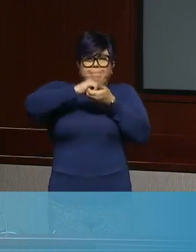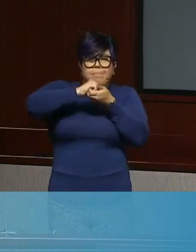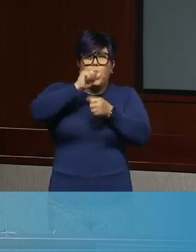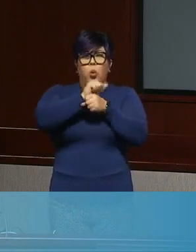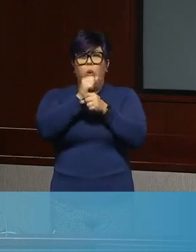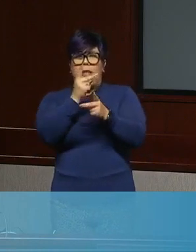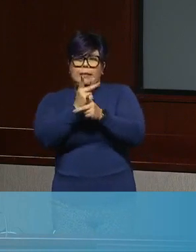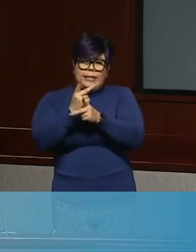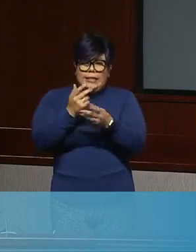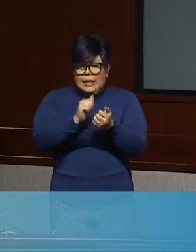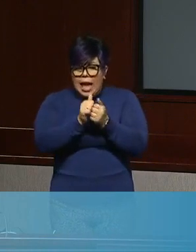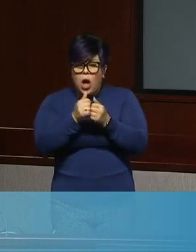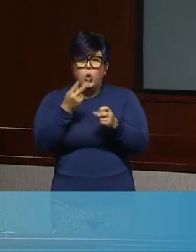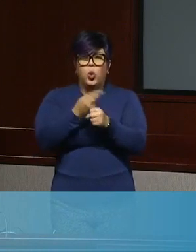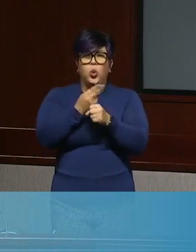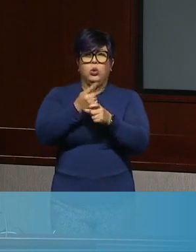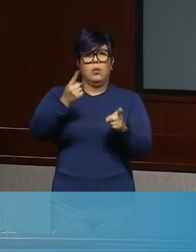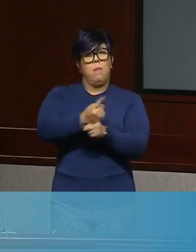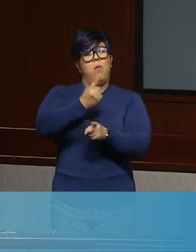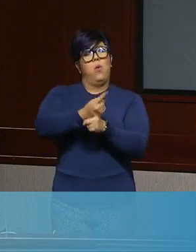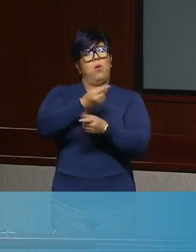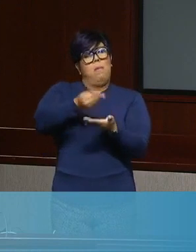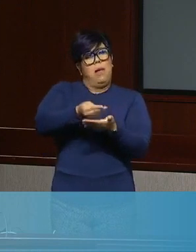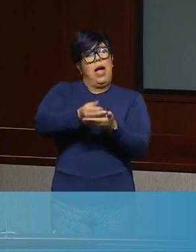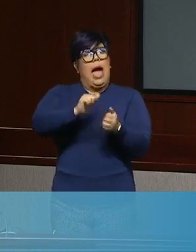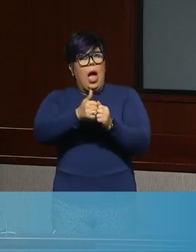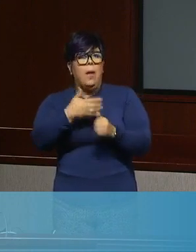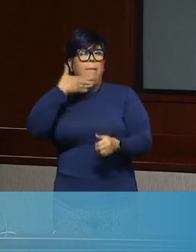utilize this CARES Act funding